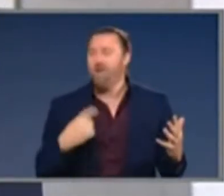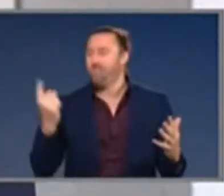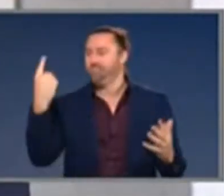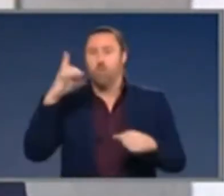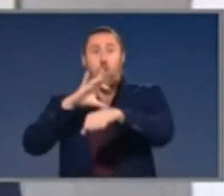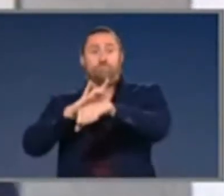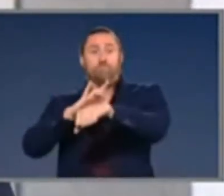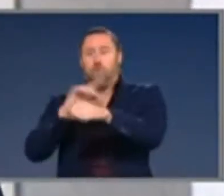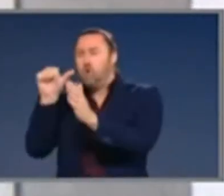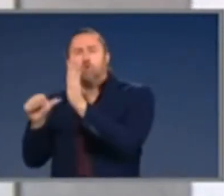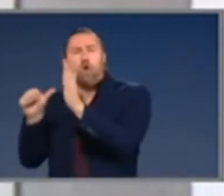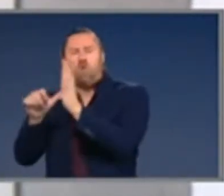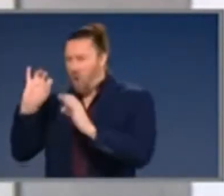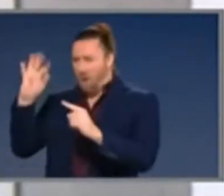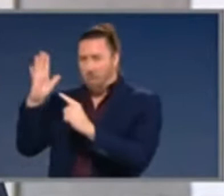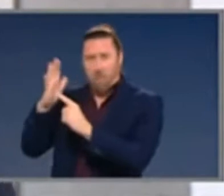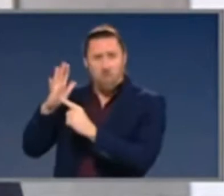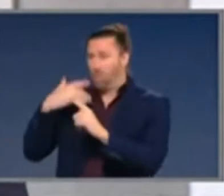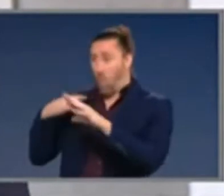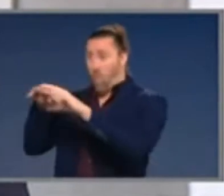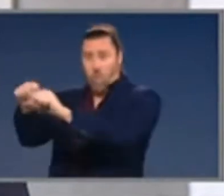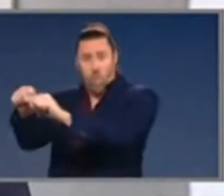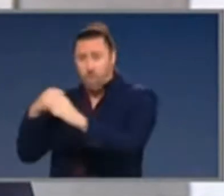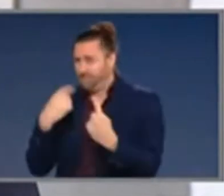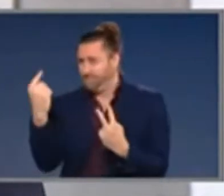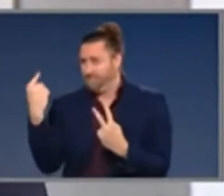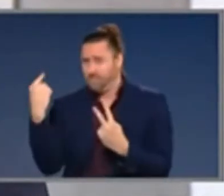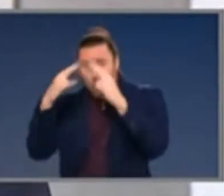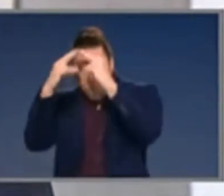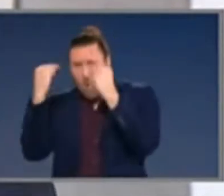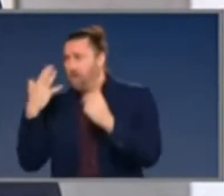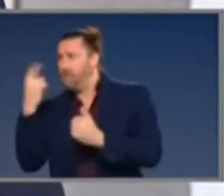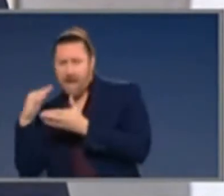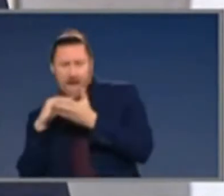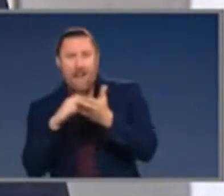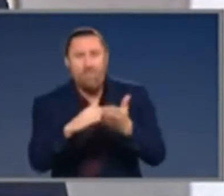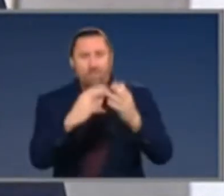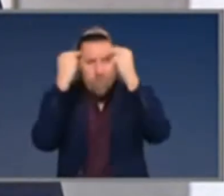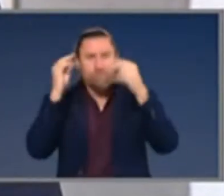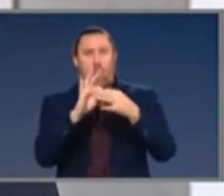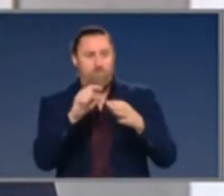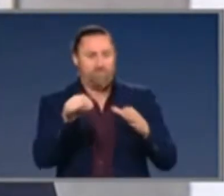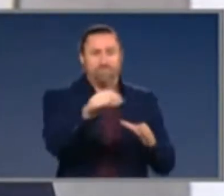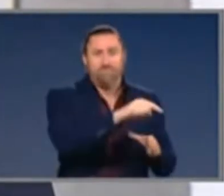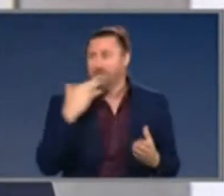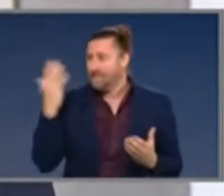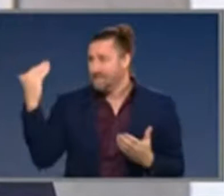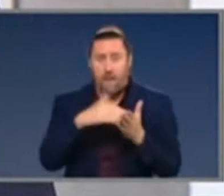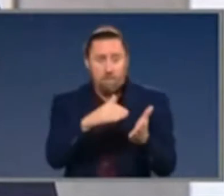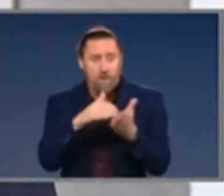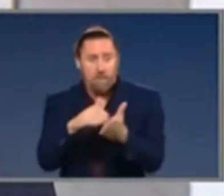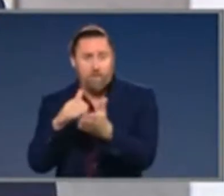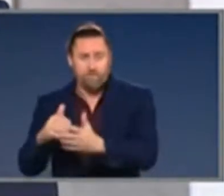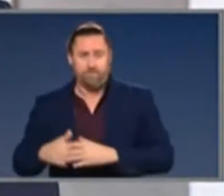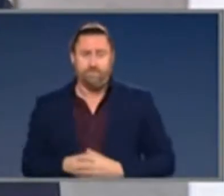nursing workforces to support those aged care facilities. The aged care facilities that are in the most distressed situation